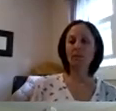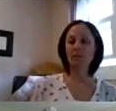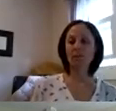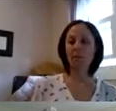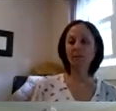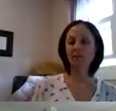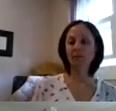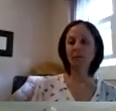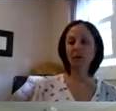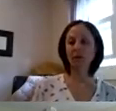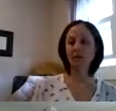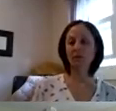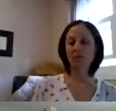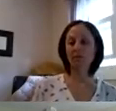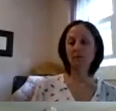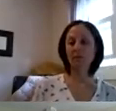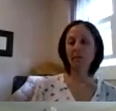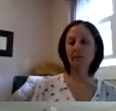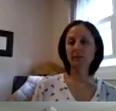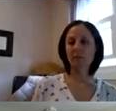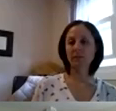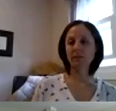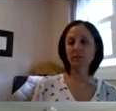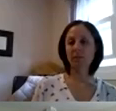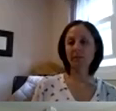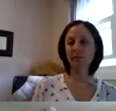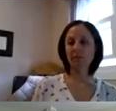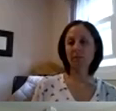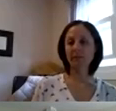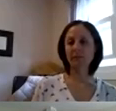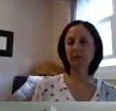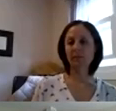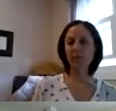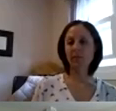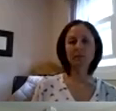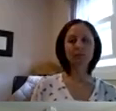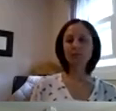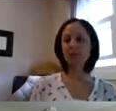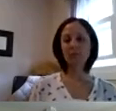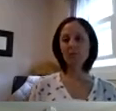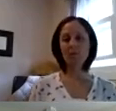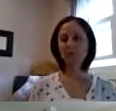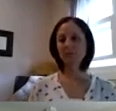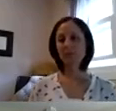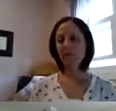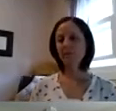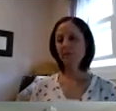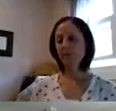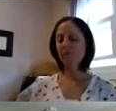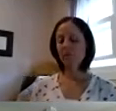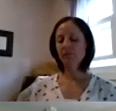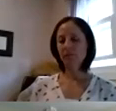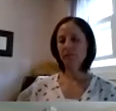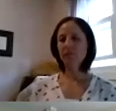just to confirm, CARES funding will not reduce any regular Arts Challenge grant awards, correct? This would all be in addition to